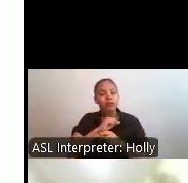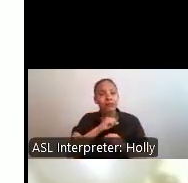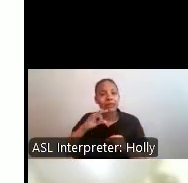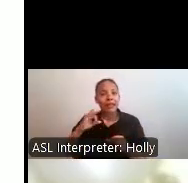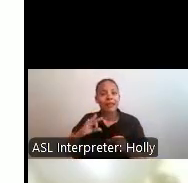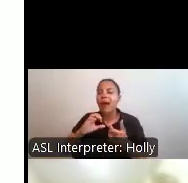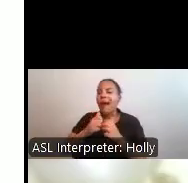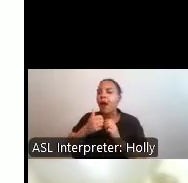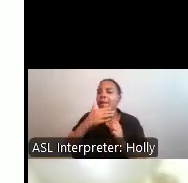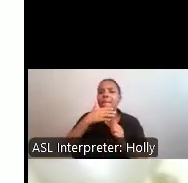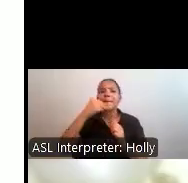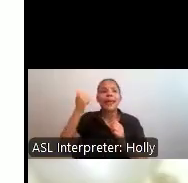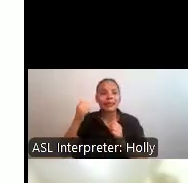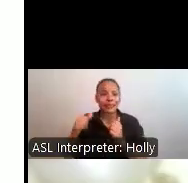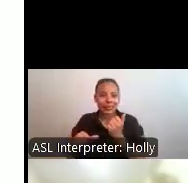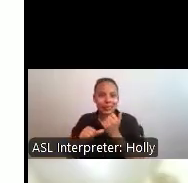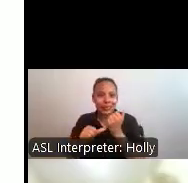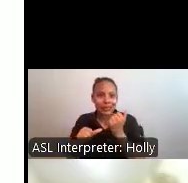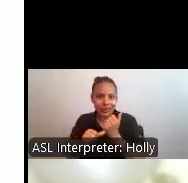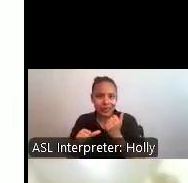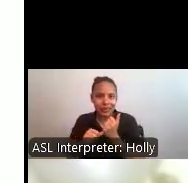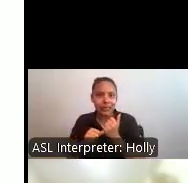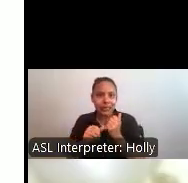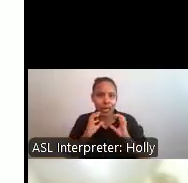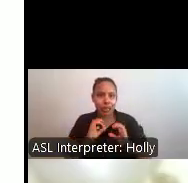assisting that person when they're here in our center.